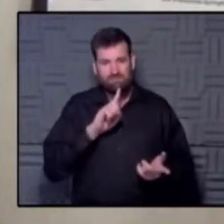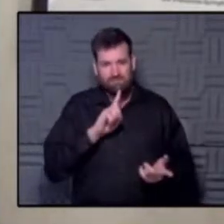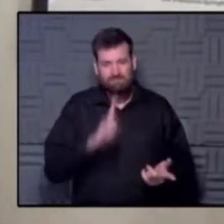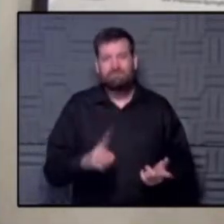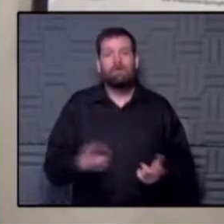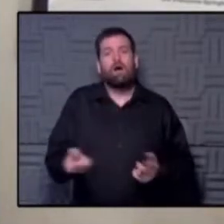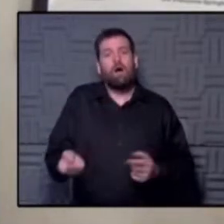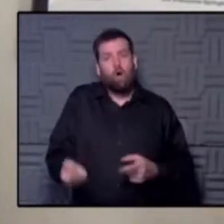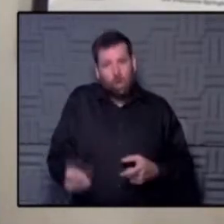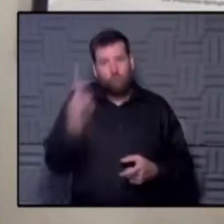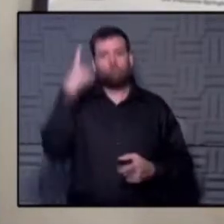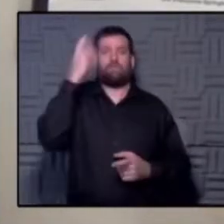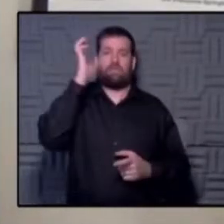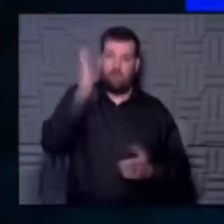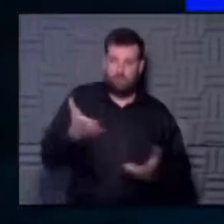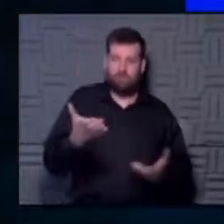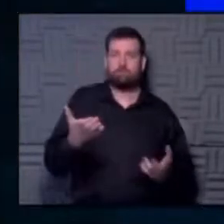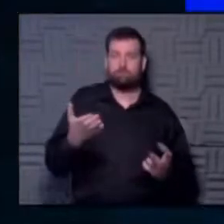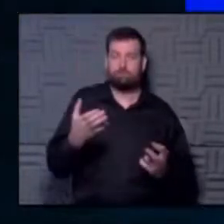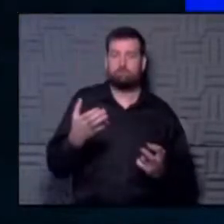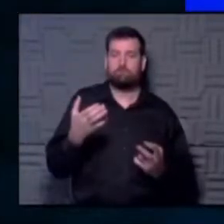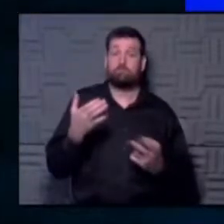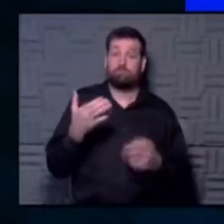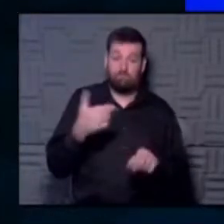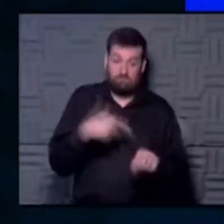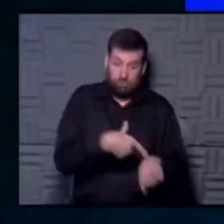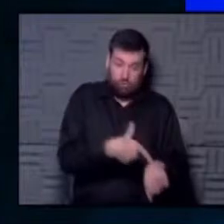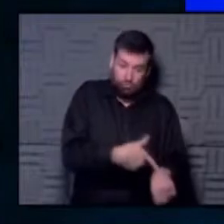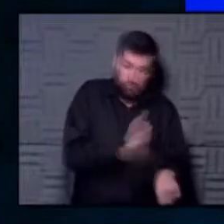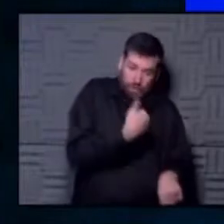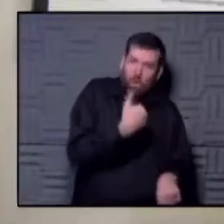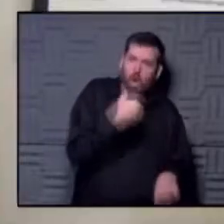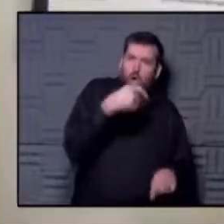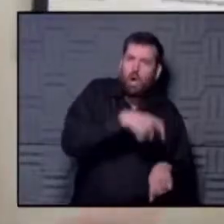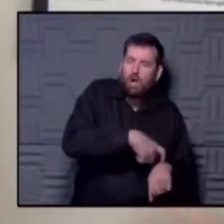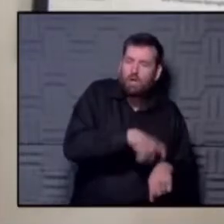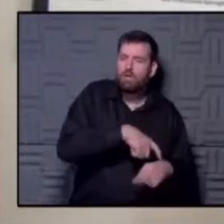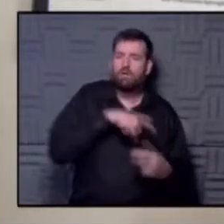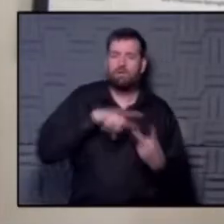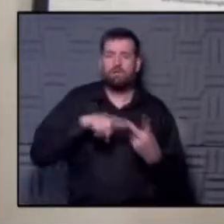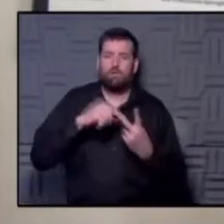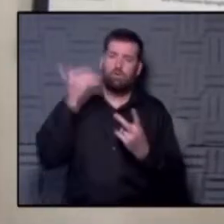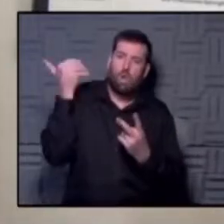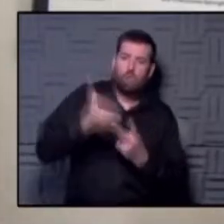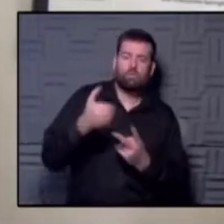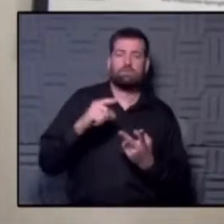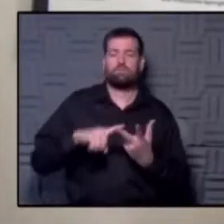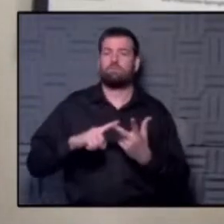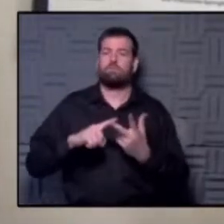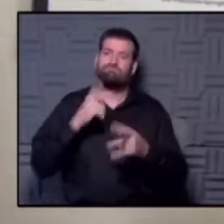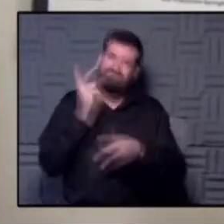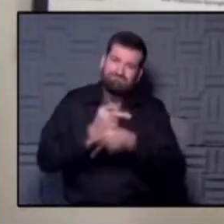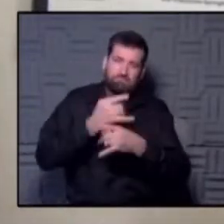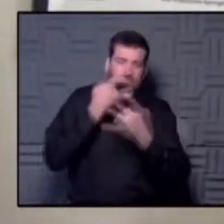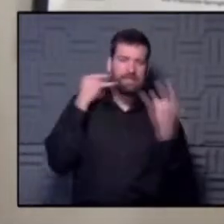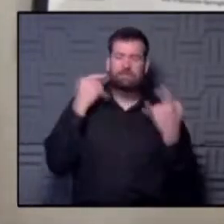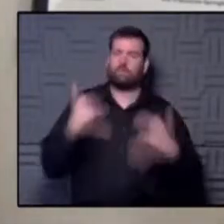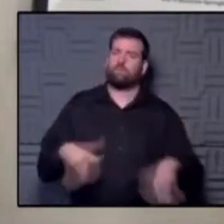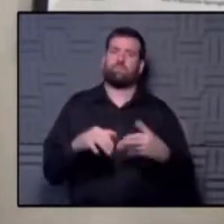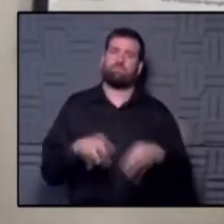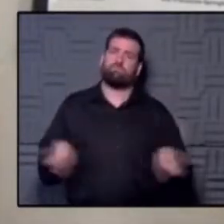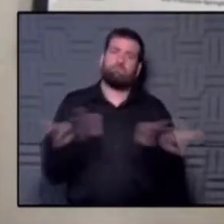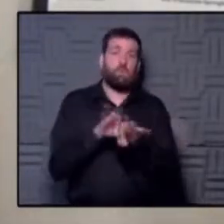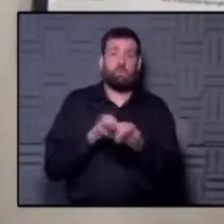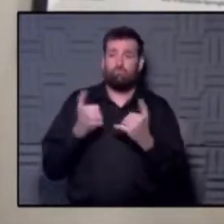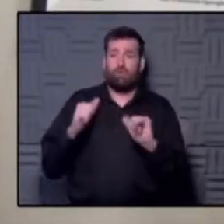the concepts. Yeah. It is about duration, and it is about being close, keeping a mask on, critically important, trying to